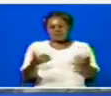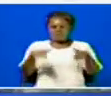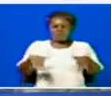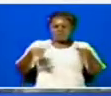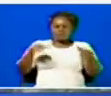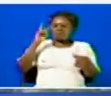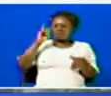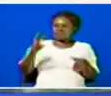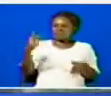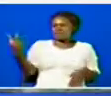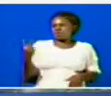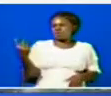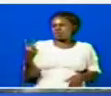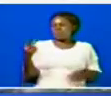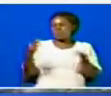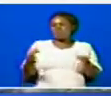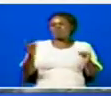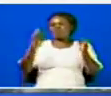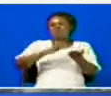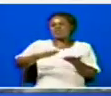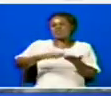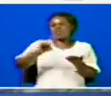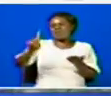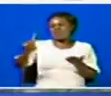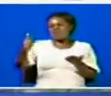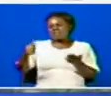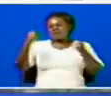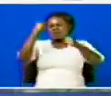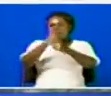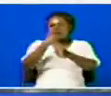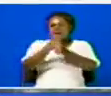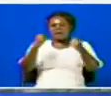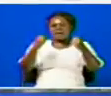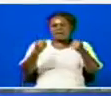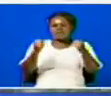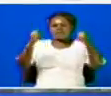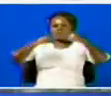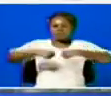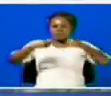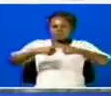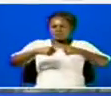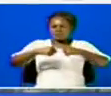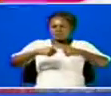see whether the two top county leaders will reconcile and work together again. Shadrach Miti, KTN News.